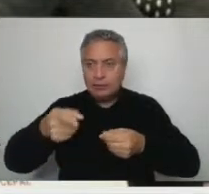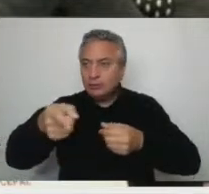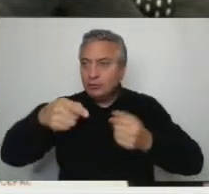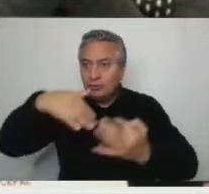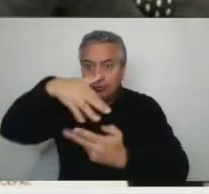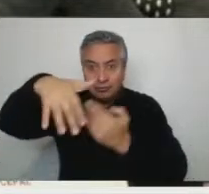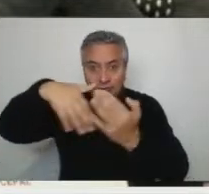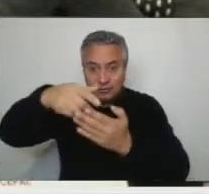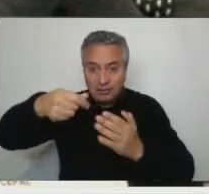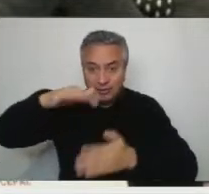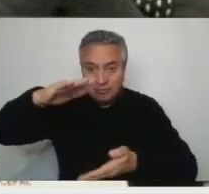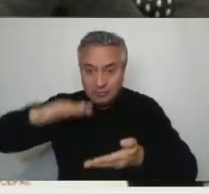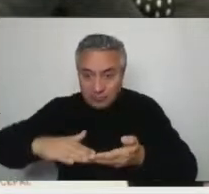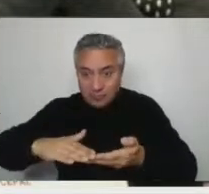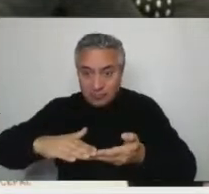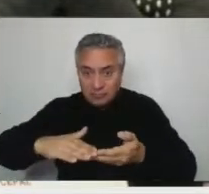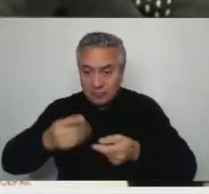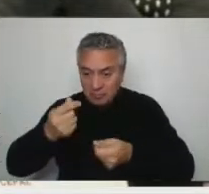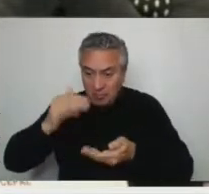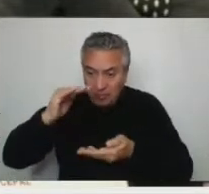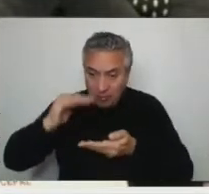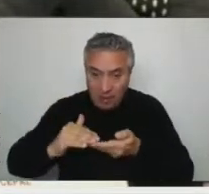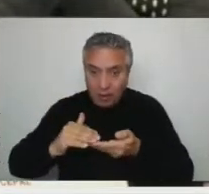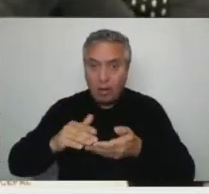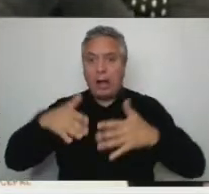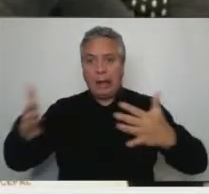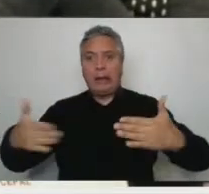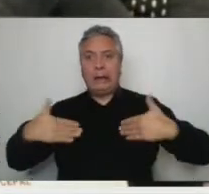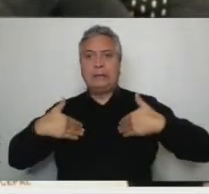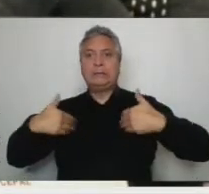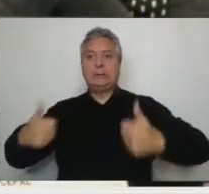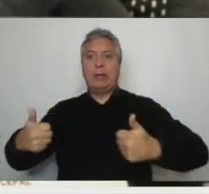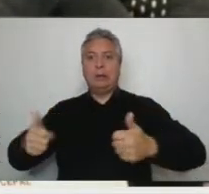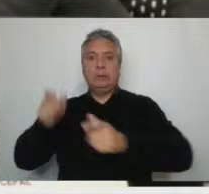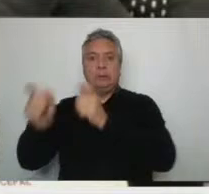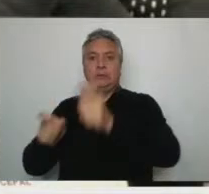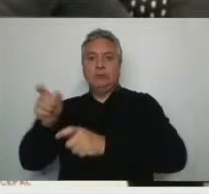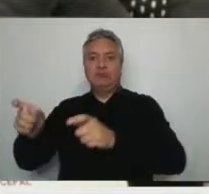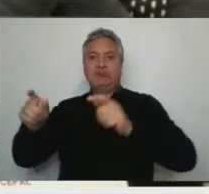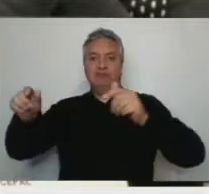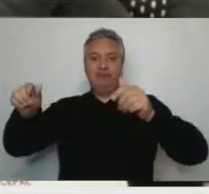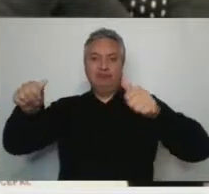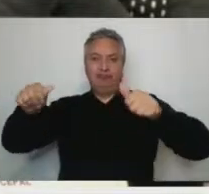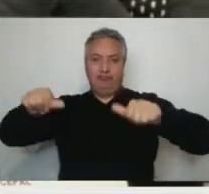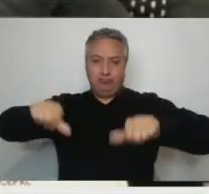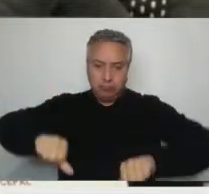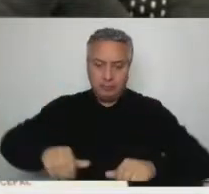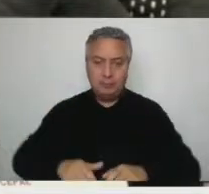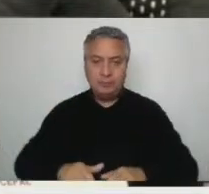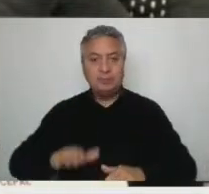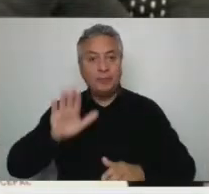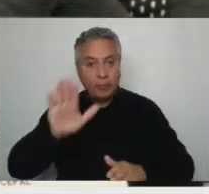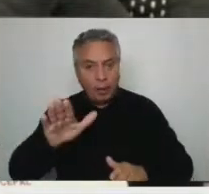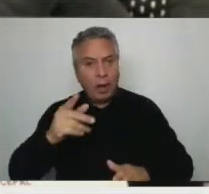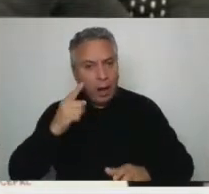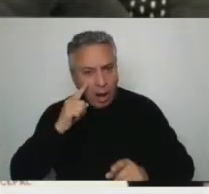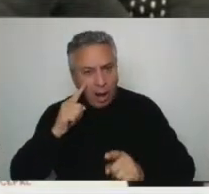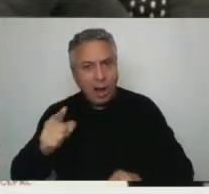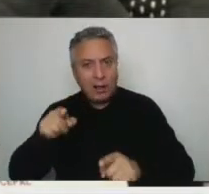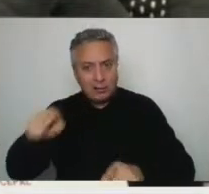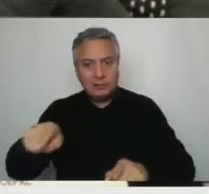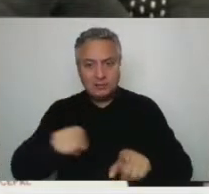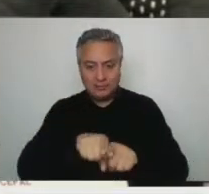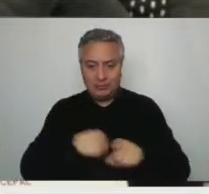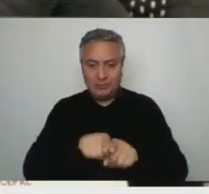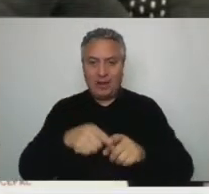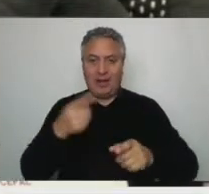then how the size of GDP does not determine the health equality, in terms that